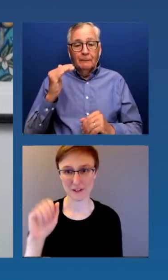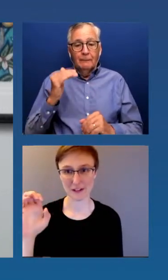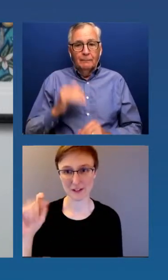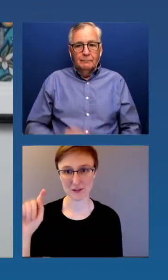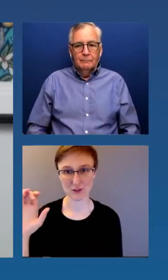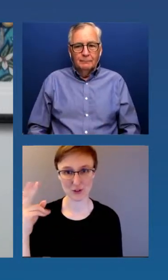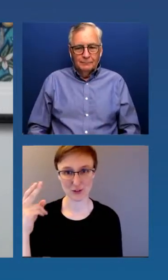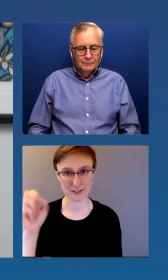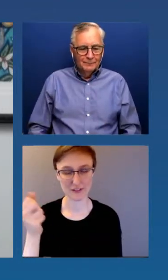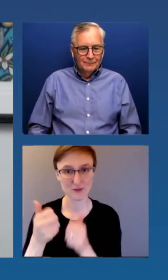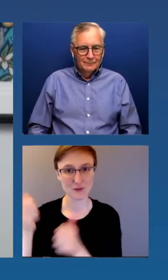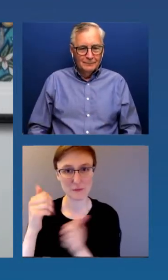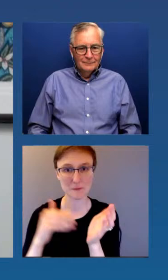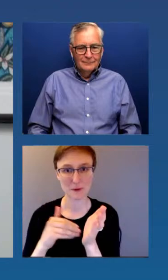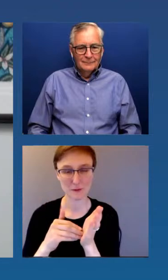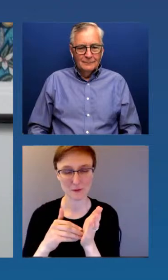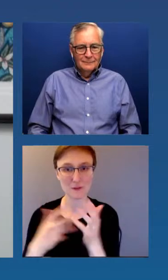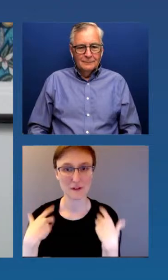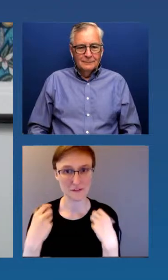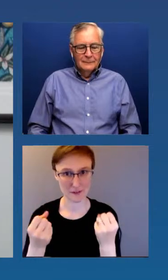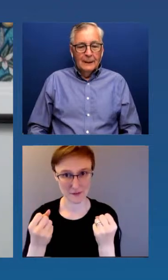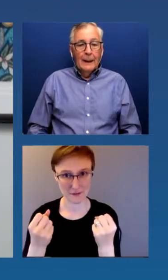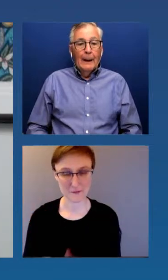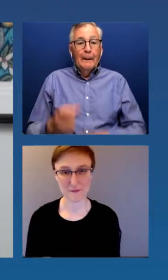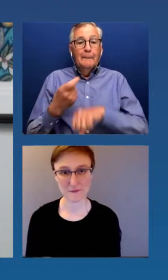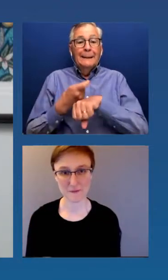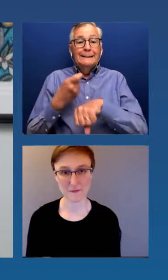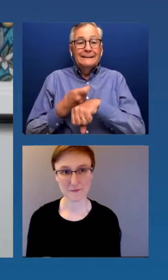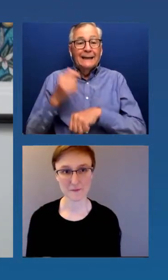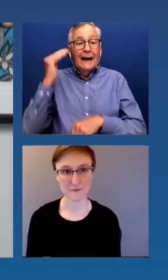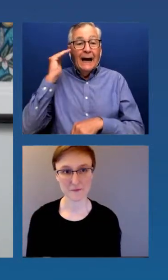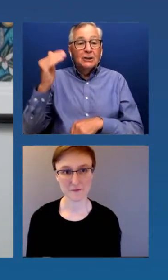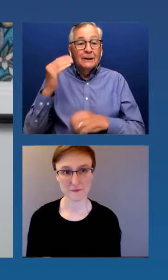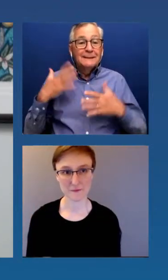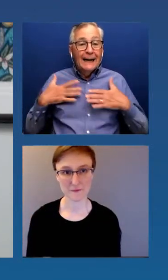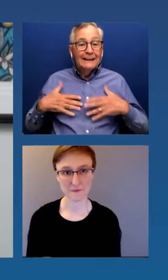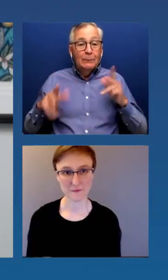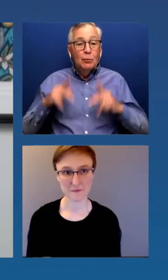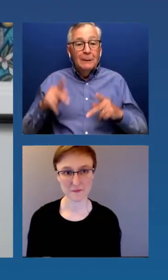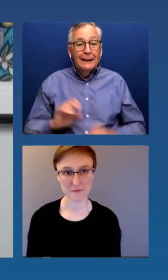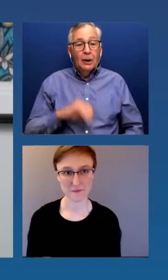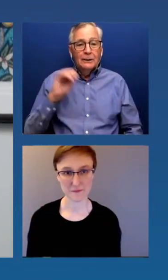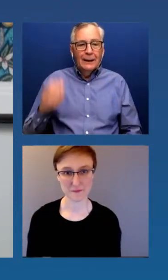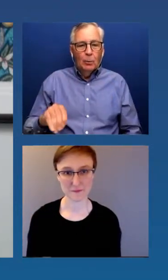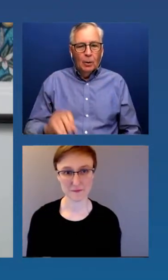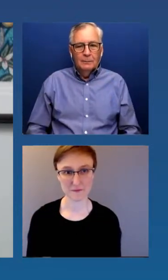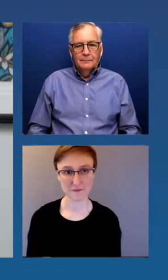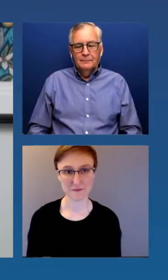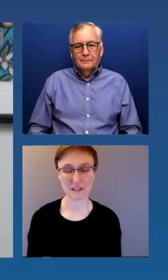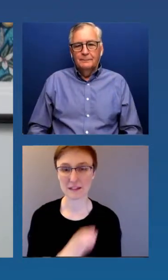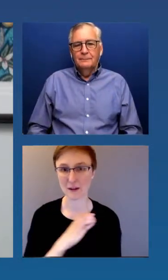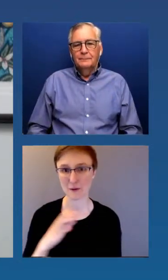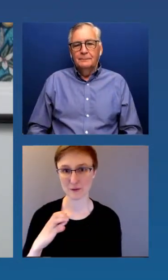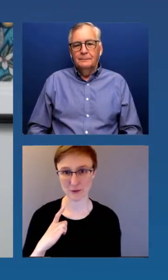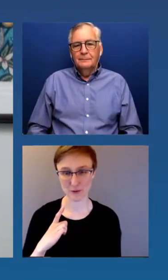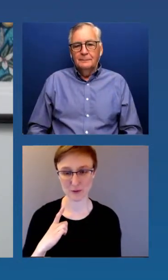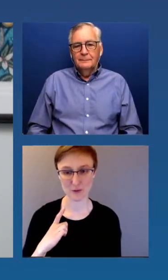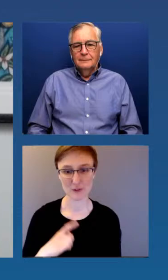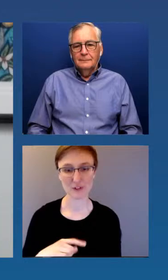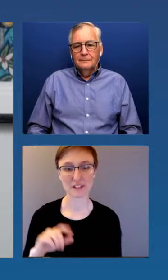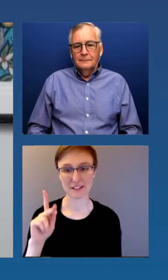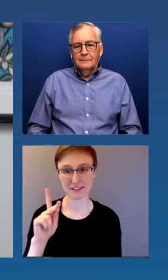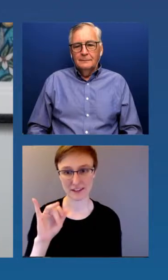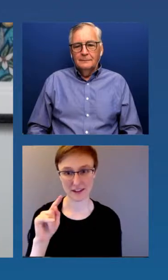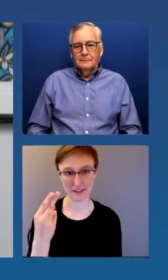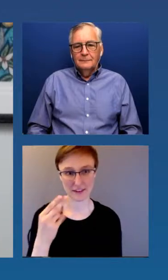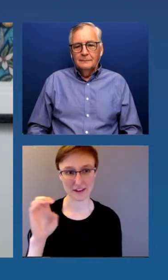Public Health, la médecin en chef Santé publique Ottawa, Councillor Keith Egli, Chair of Ottawa's Board of